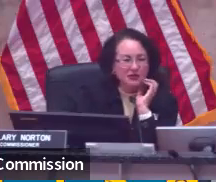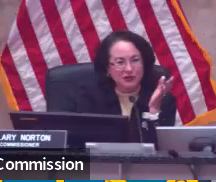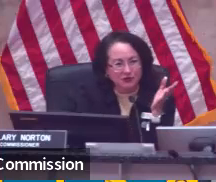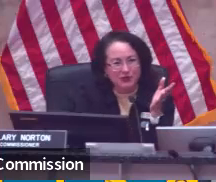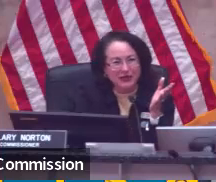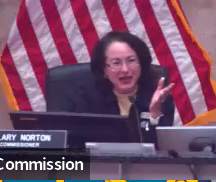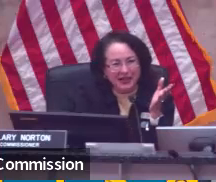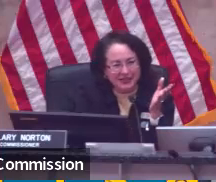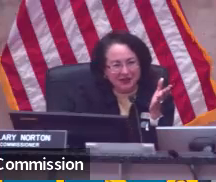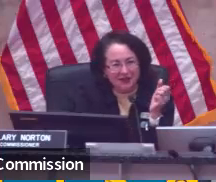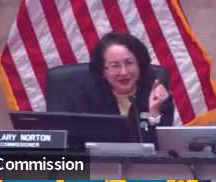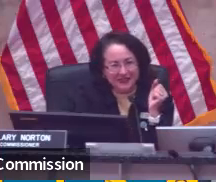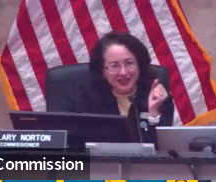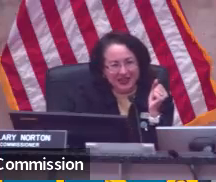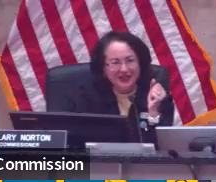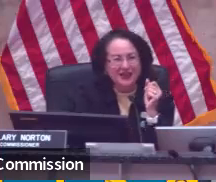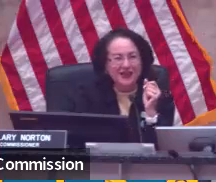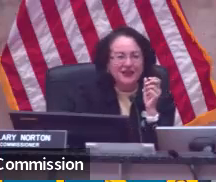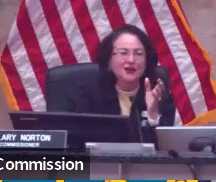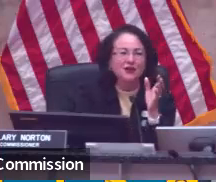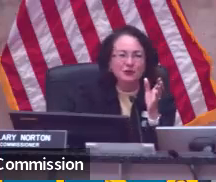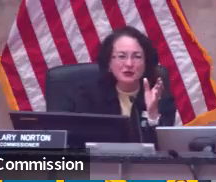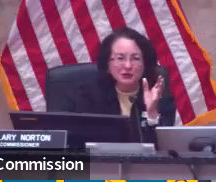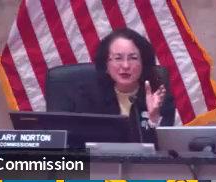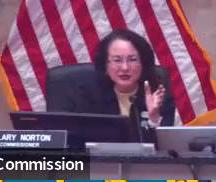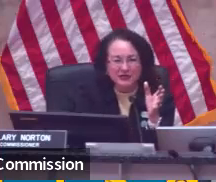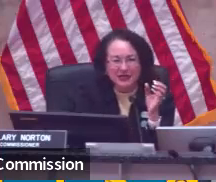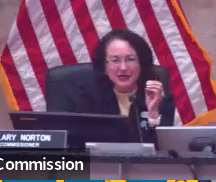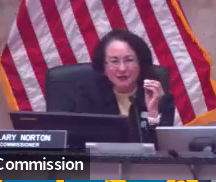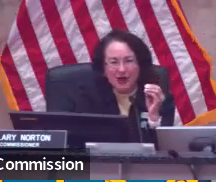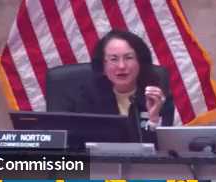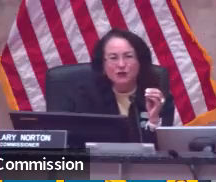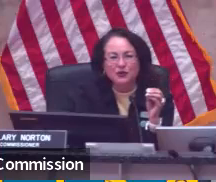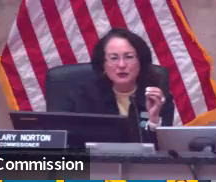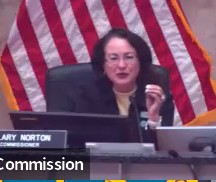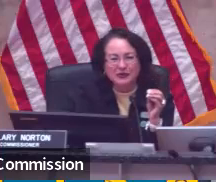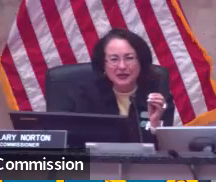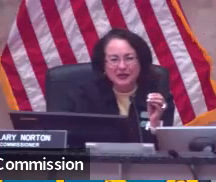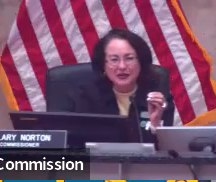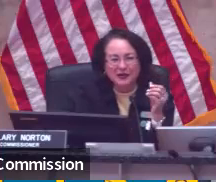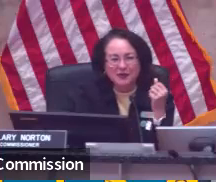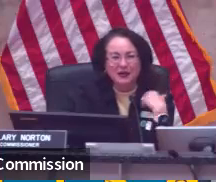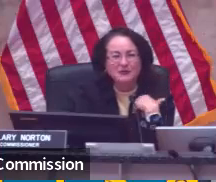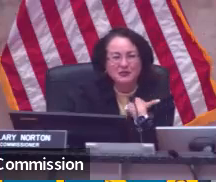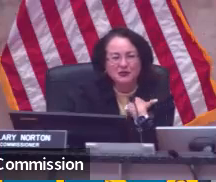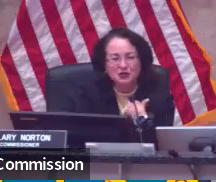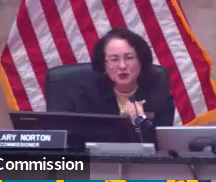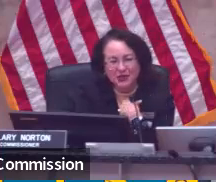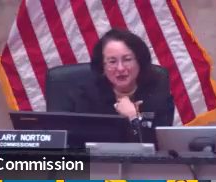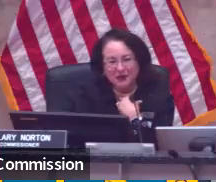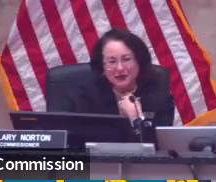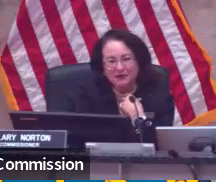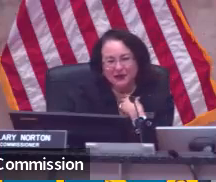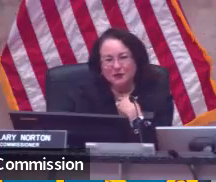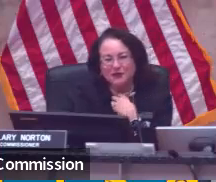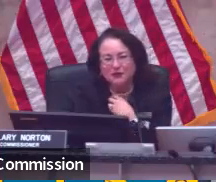Myers, being at your event today, not only was it moving to see the amount of work that was being done, but I'm still choked